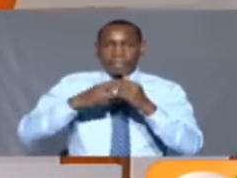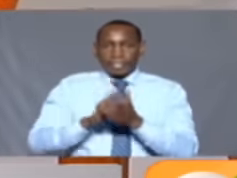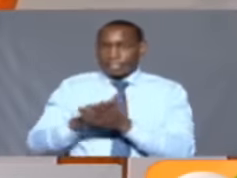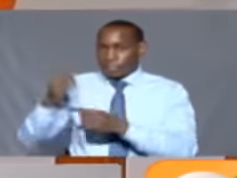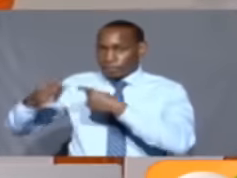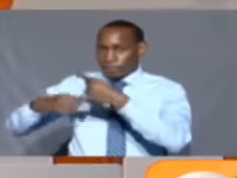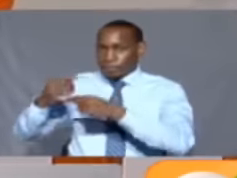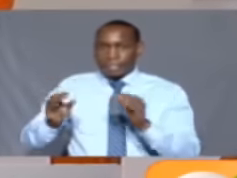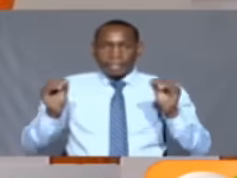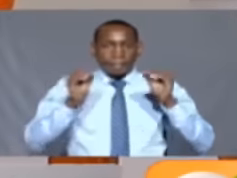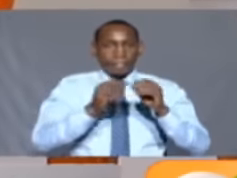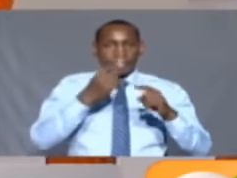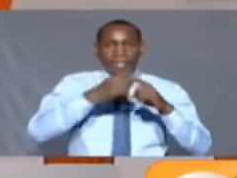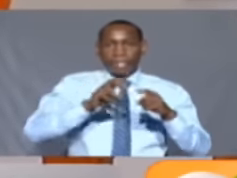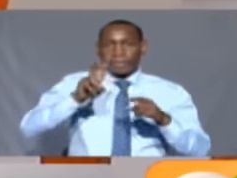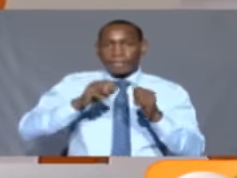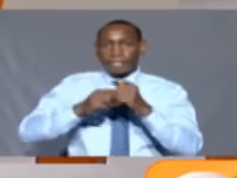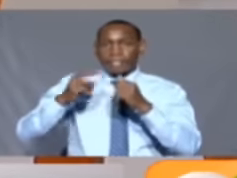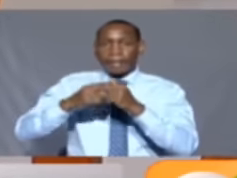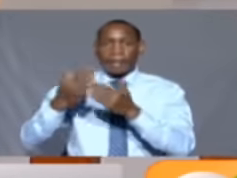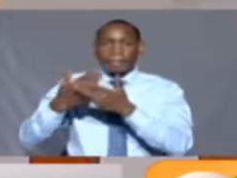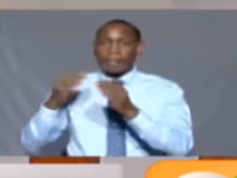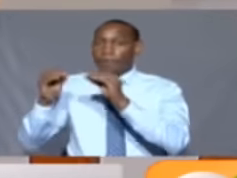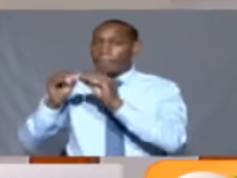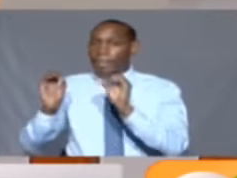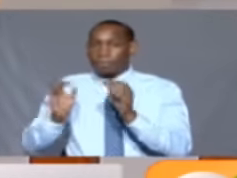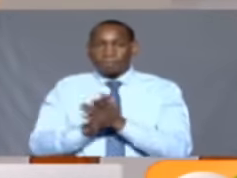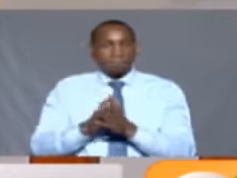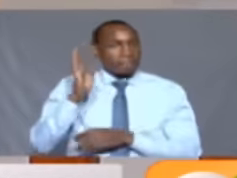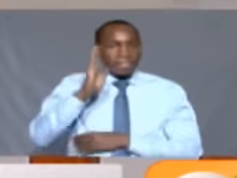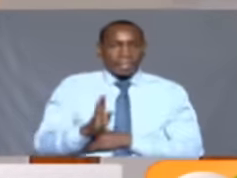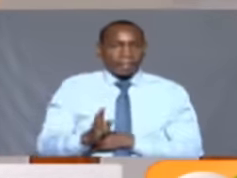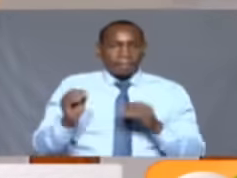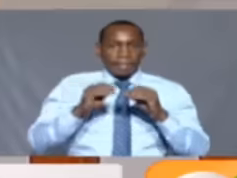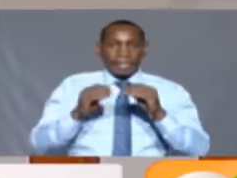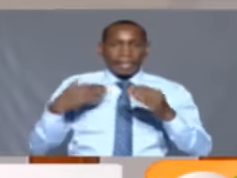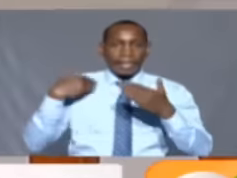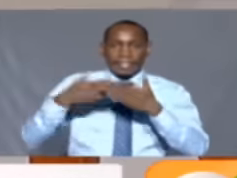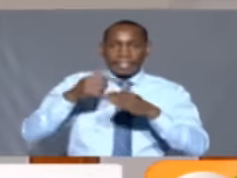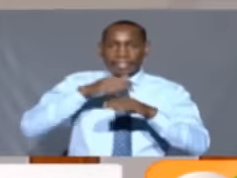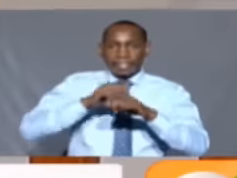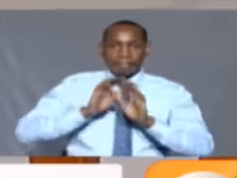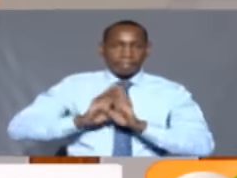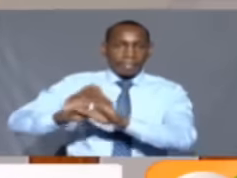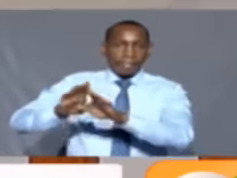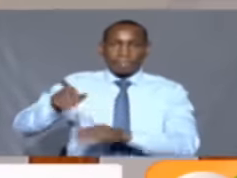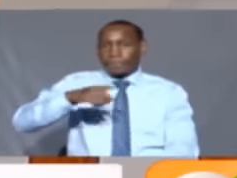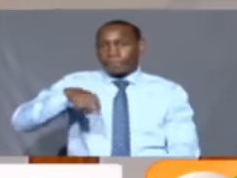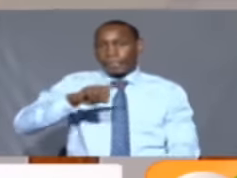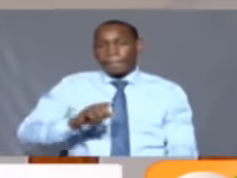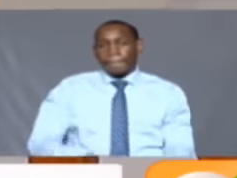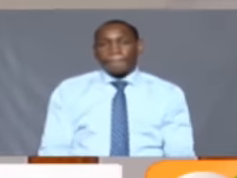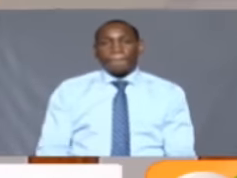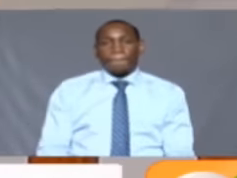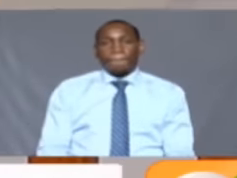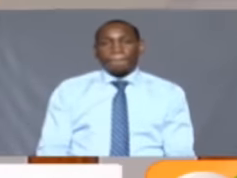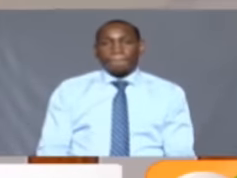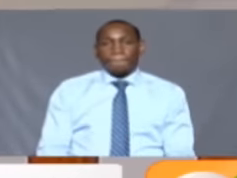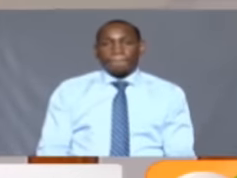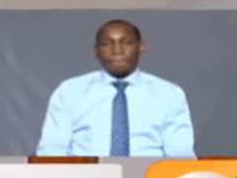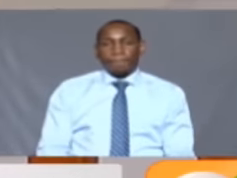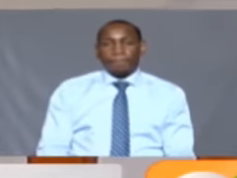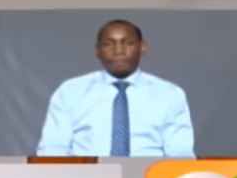So I met him in 2017. You'd never met him before? I've never, until he left us. Yeah.